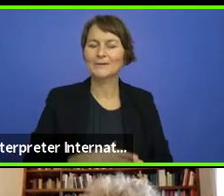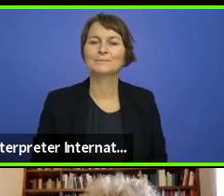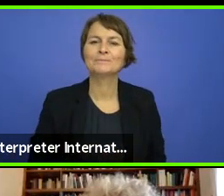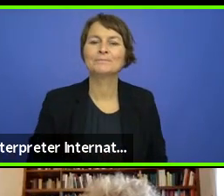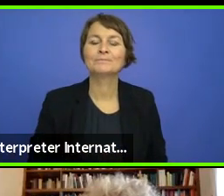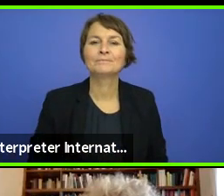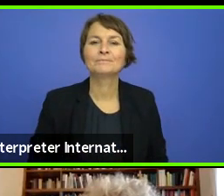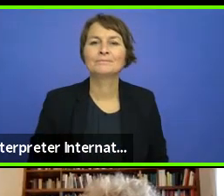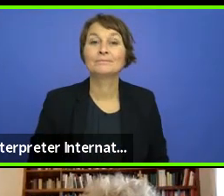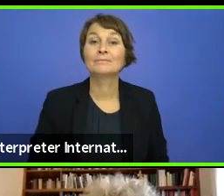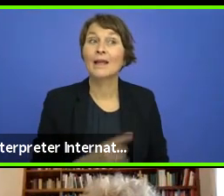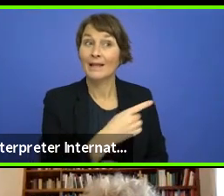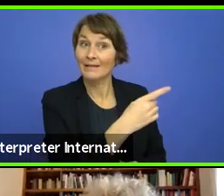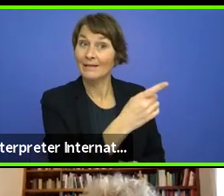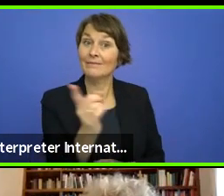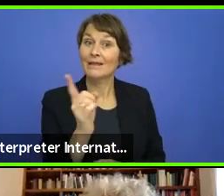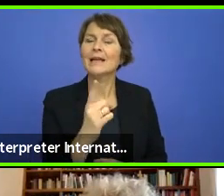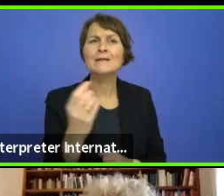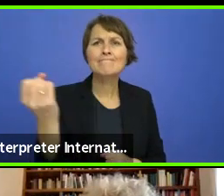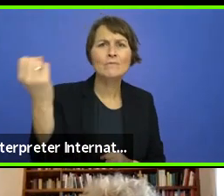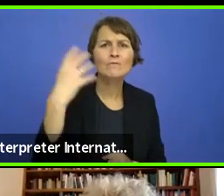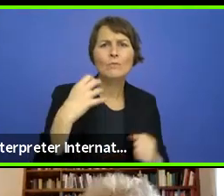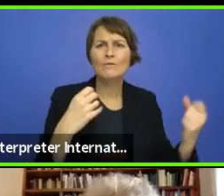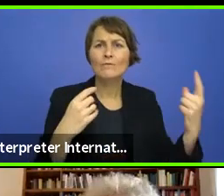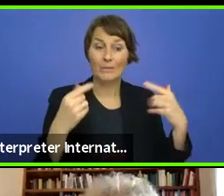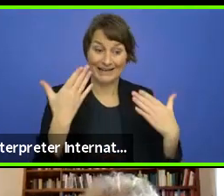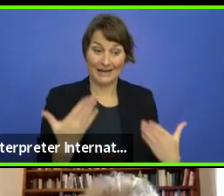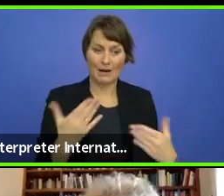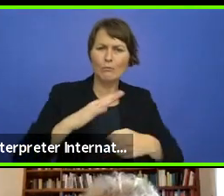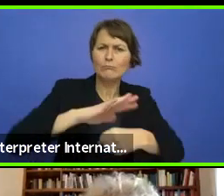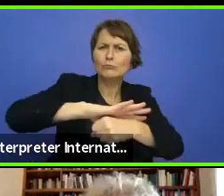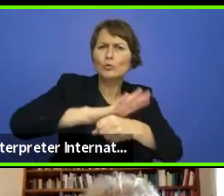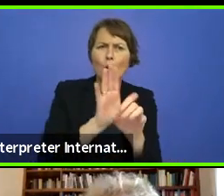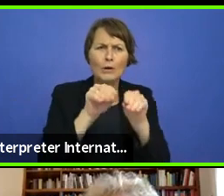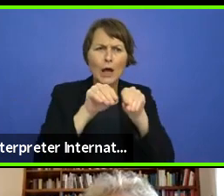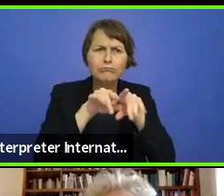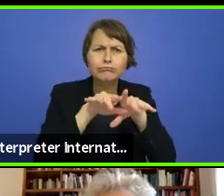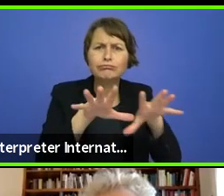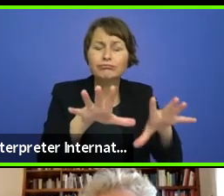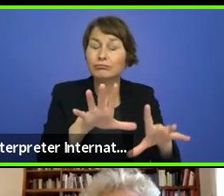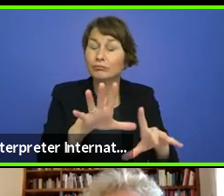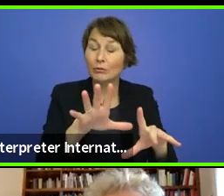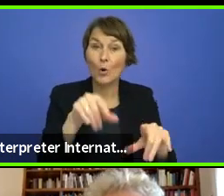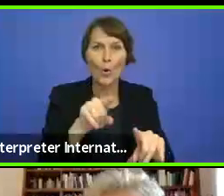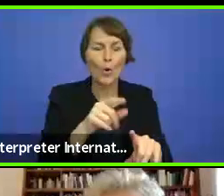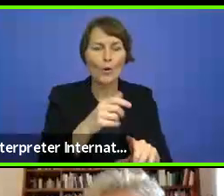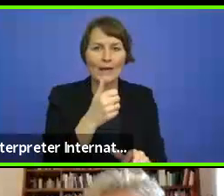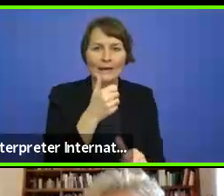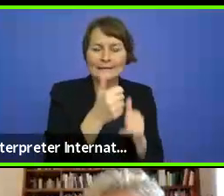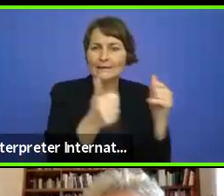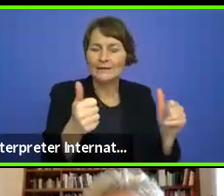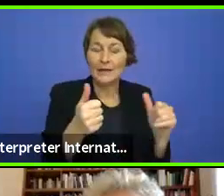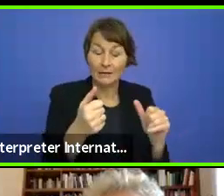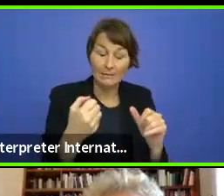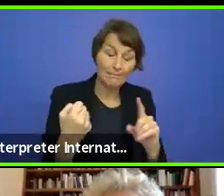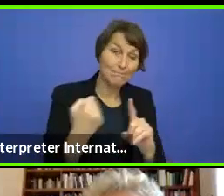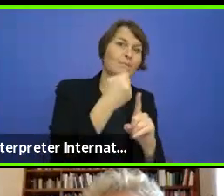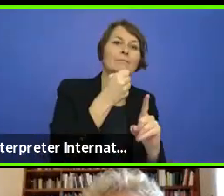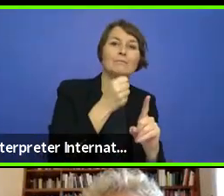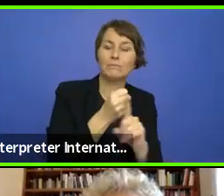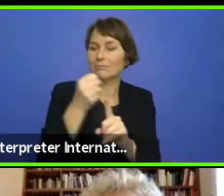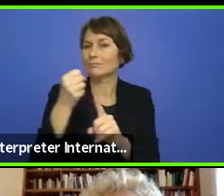about what it was to go through the current crisis in their professional lives. And therefore we heard about, of course,